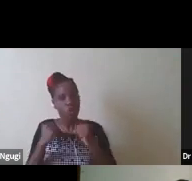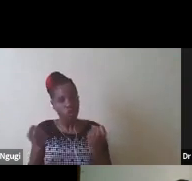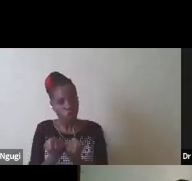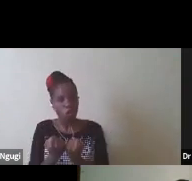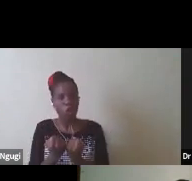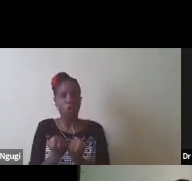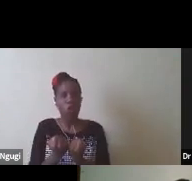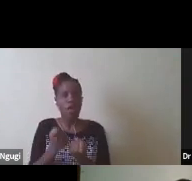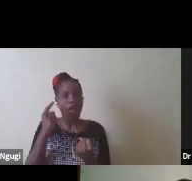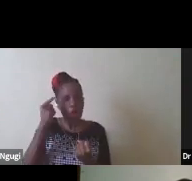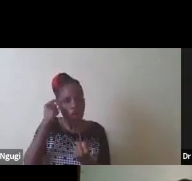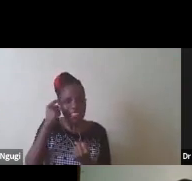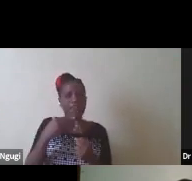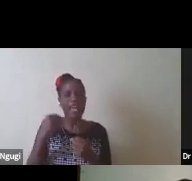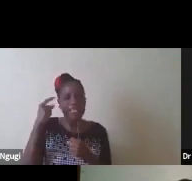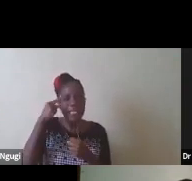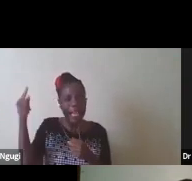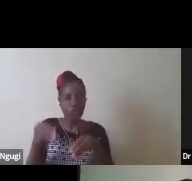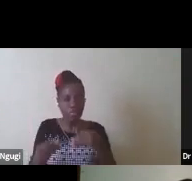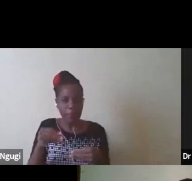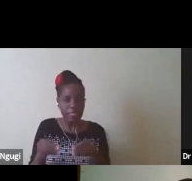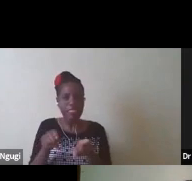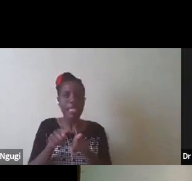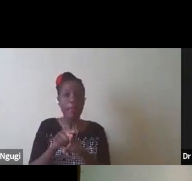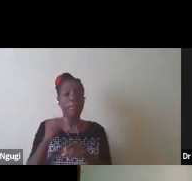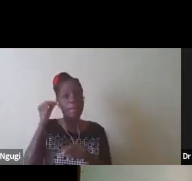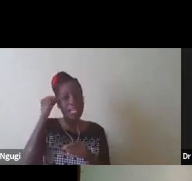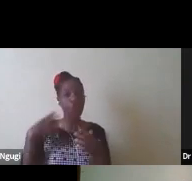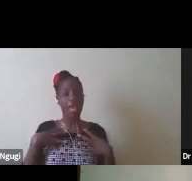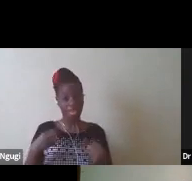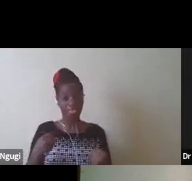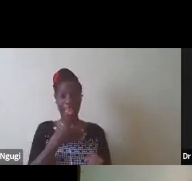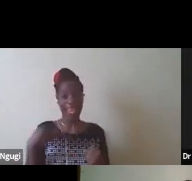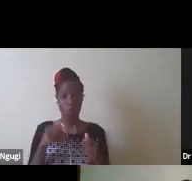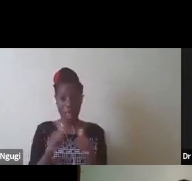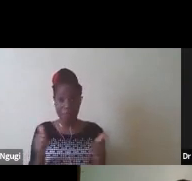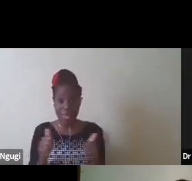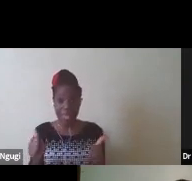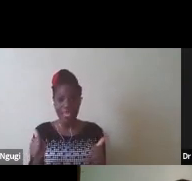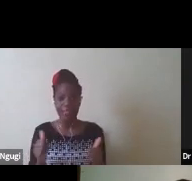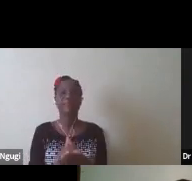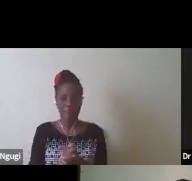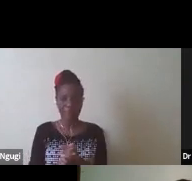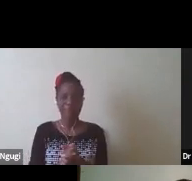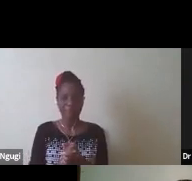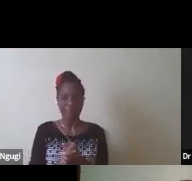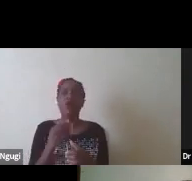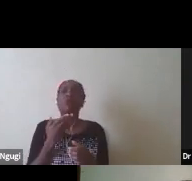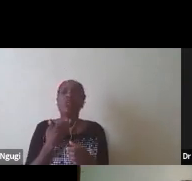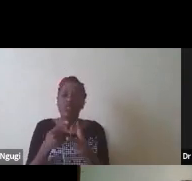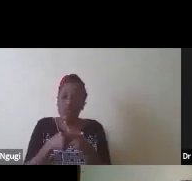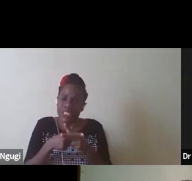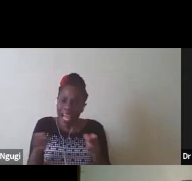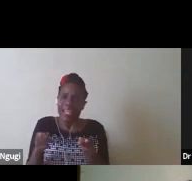COVID-19 pandemic, as well as promoting mental health well-being. I'd like to just start off immediately, and I'd like to welcome once